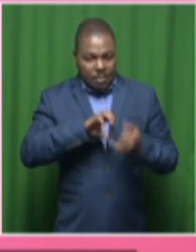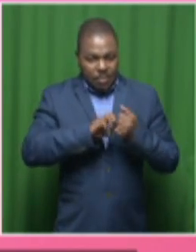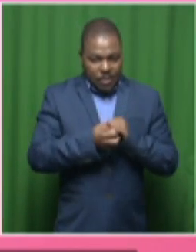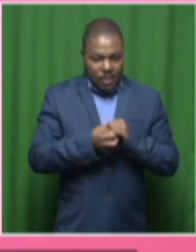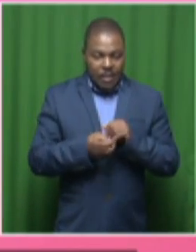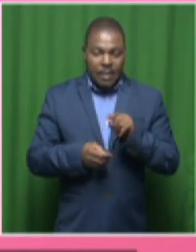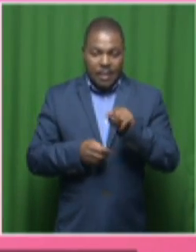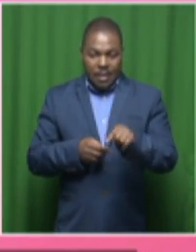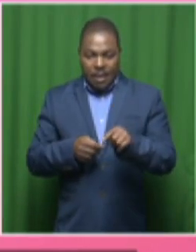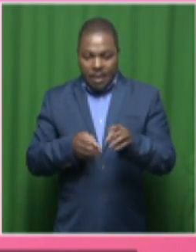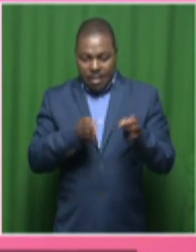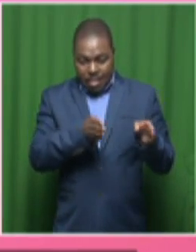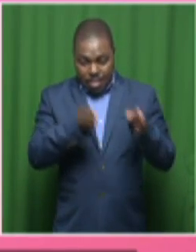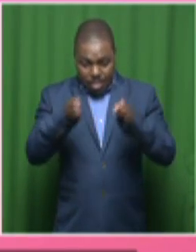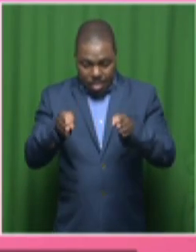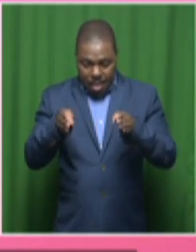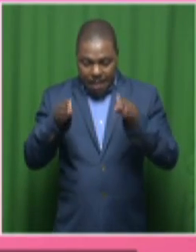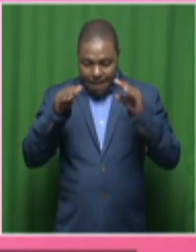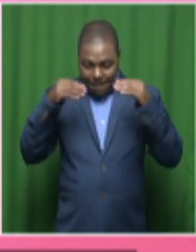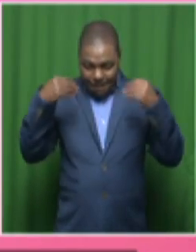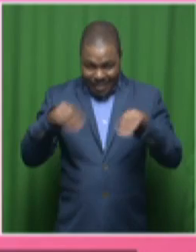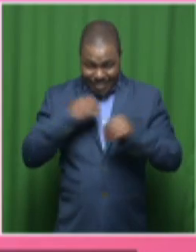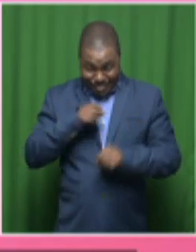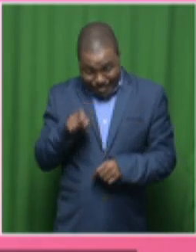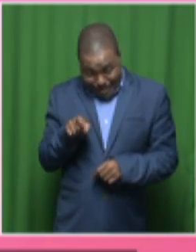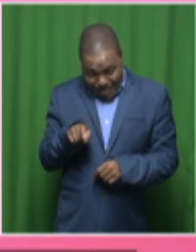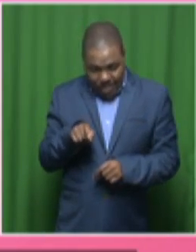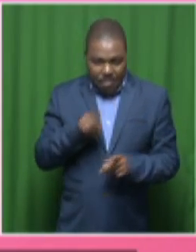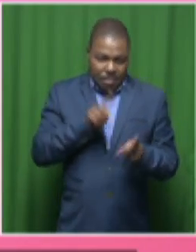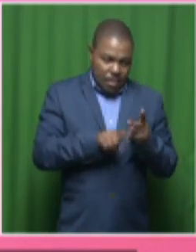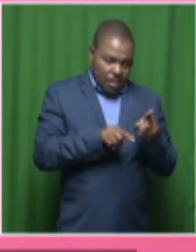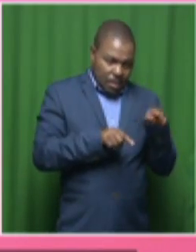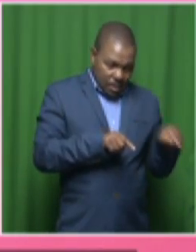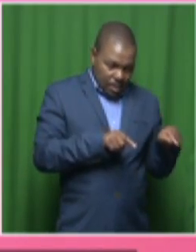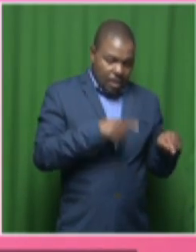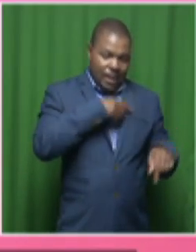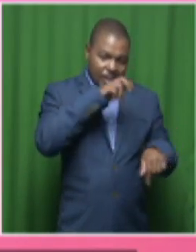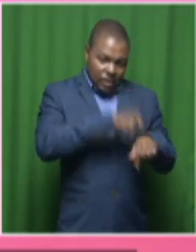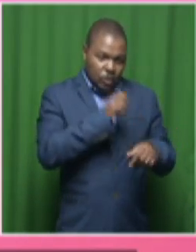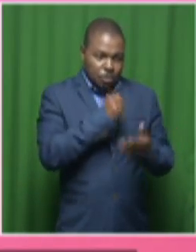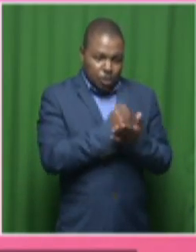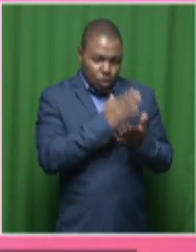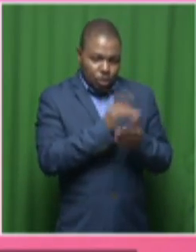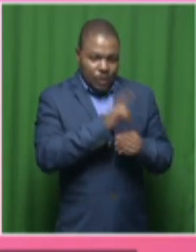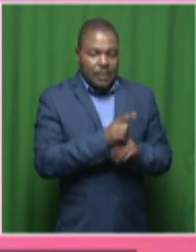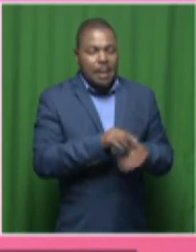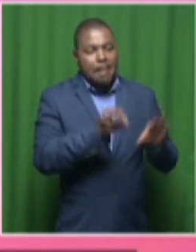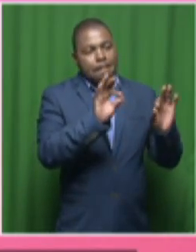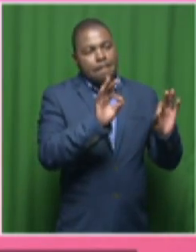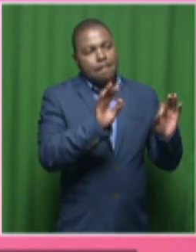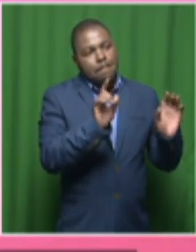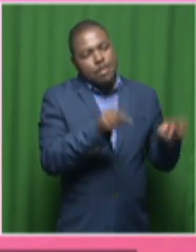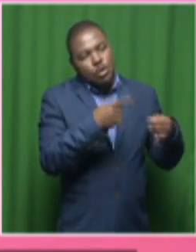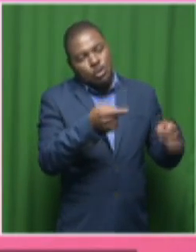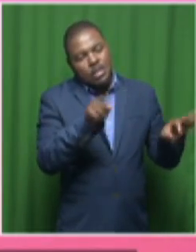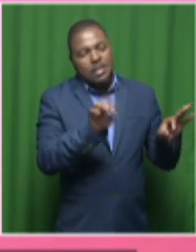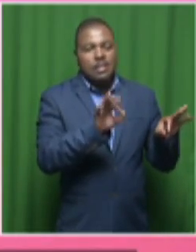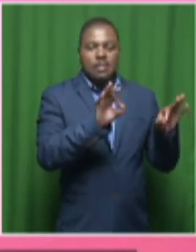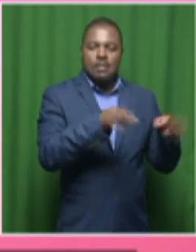on that part of the business, and then I also needed to make sure that the music gets done because